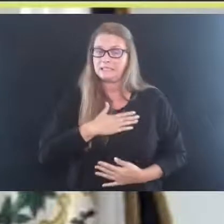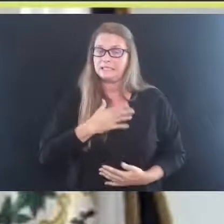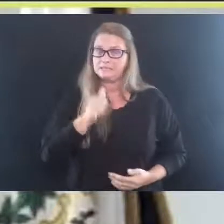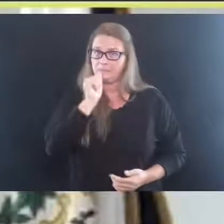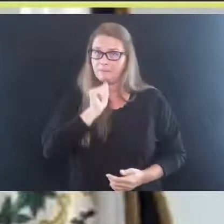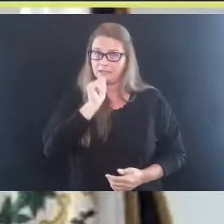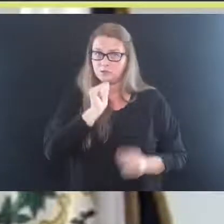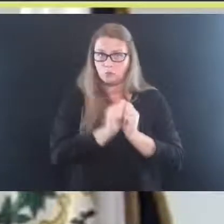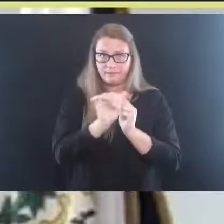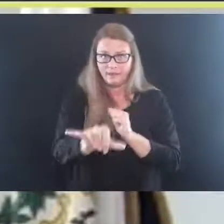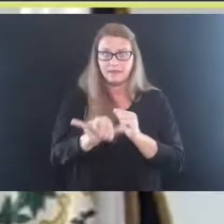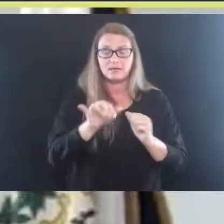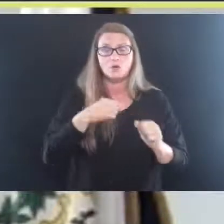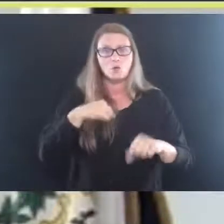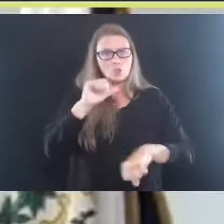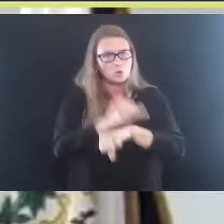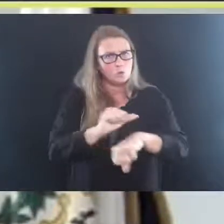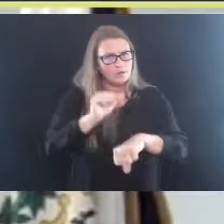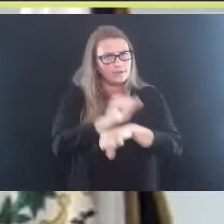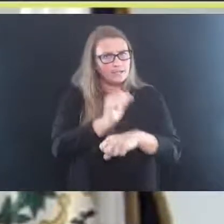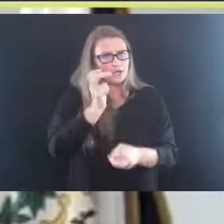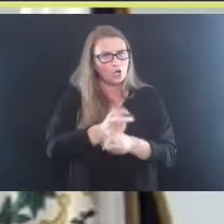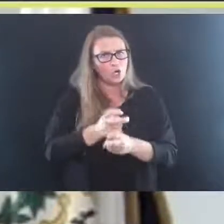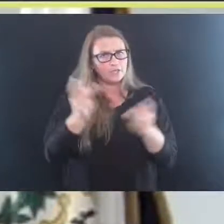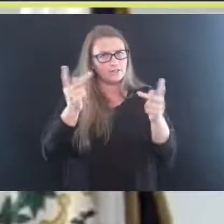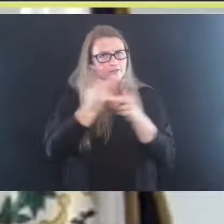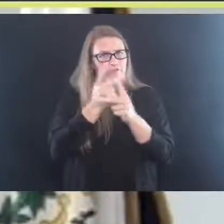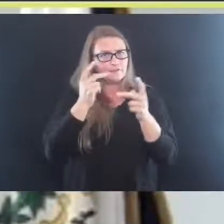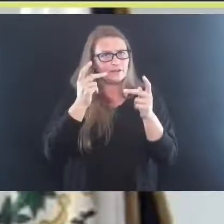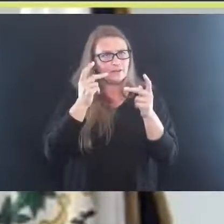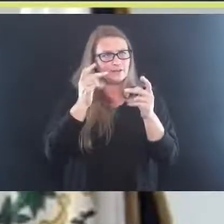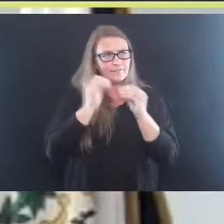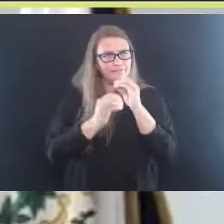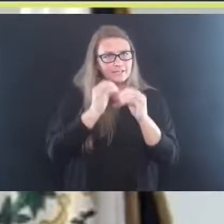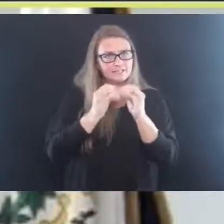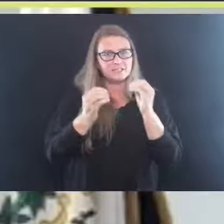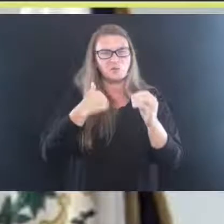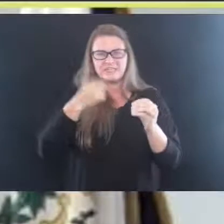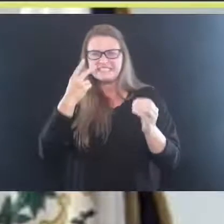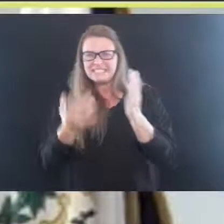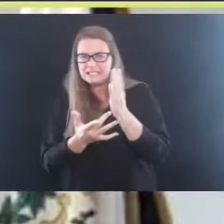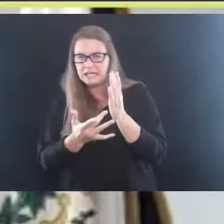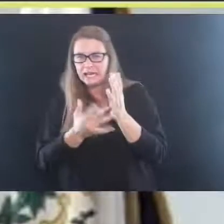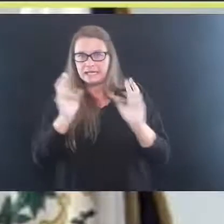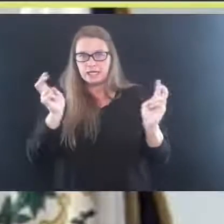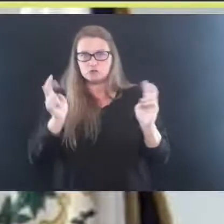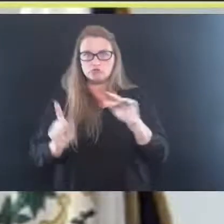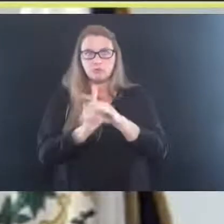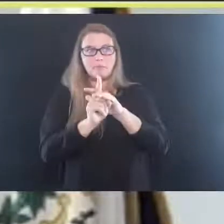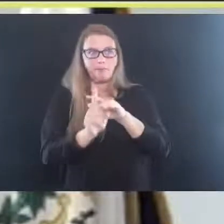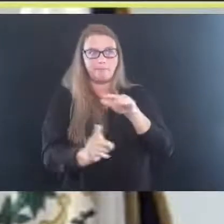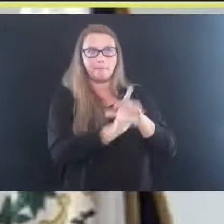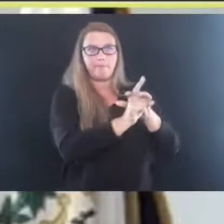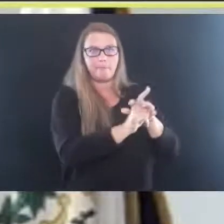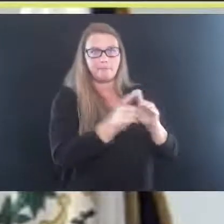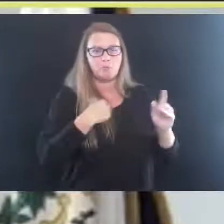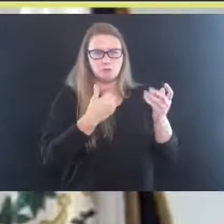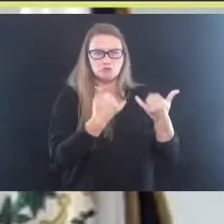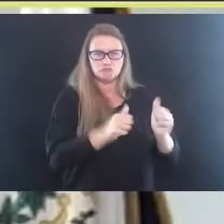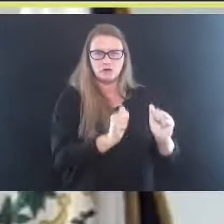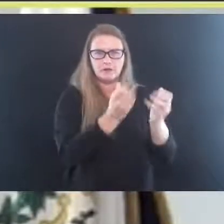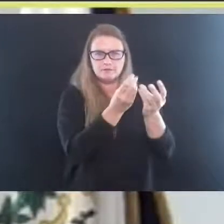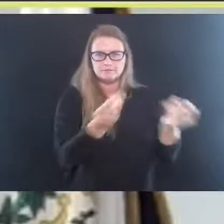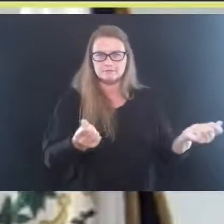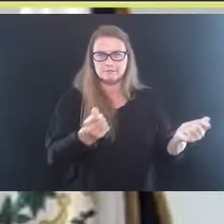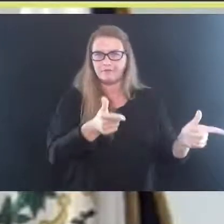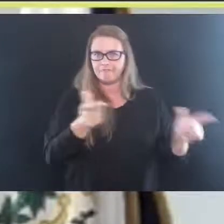We're working very hard to fix those issues. Some technical issues keep popping up, but we're trying to make sure that you get the best information you